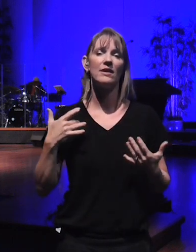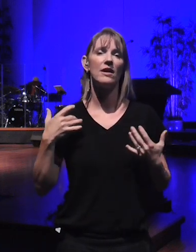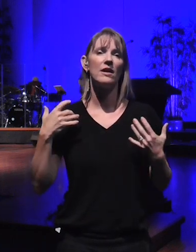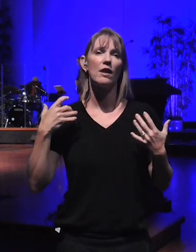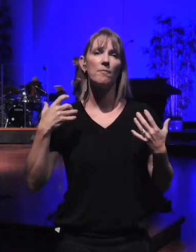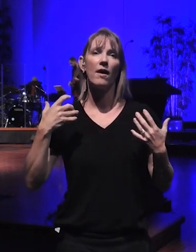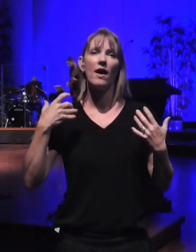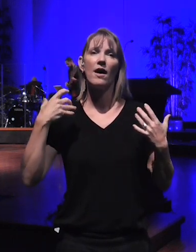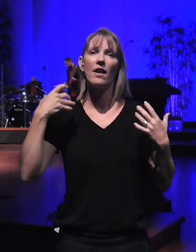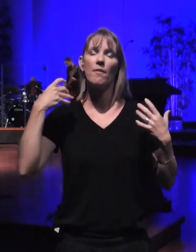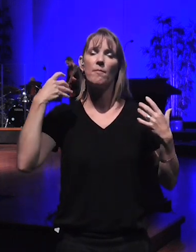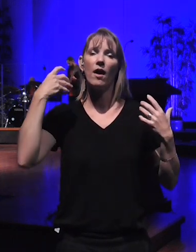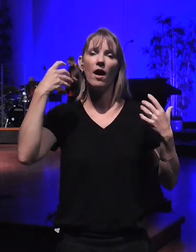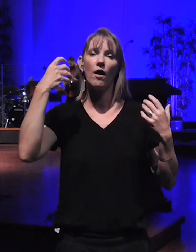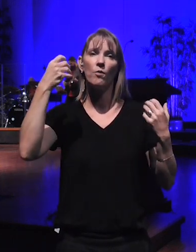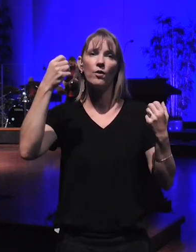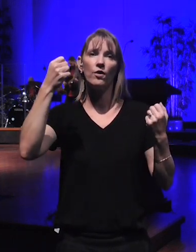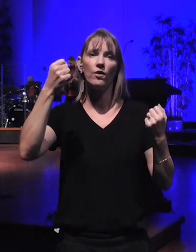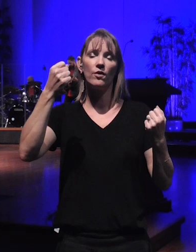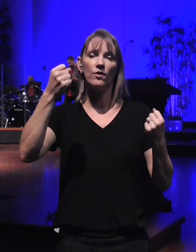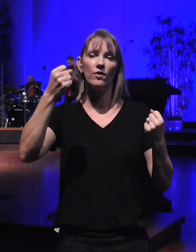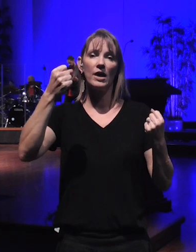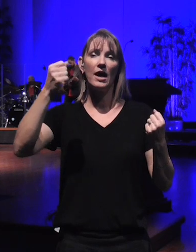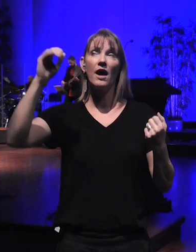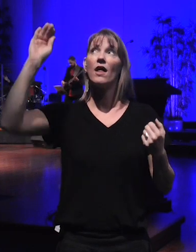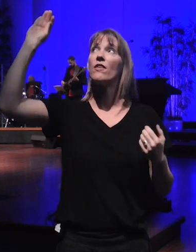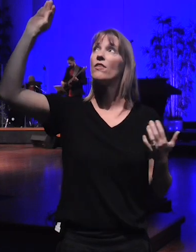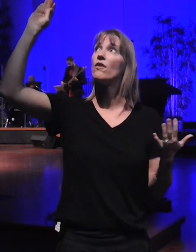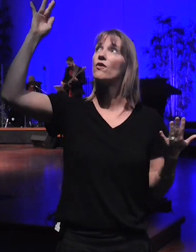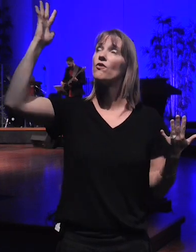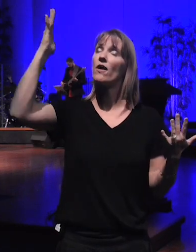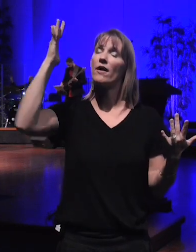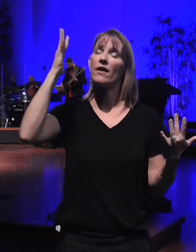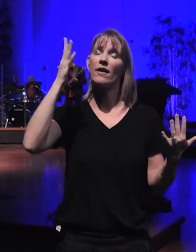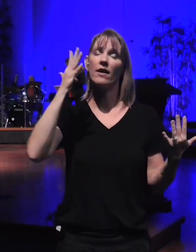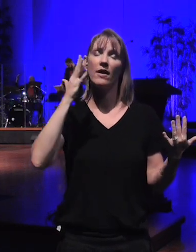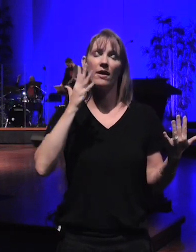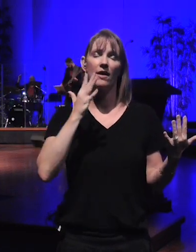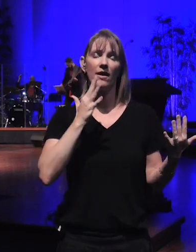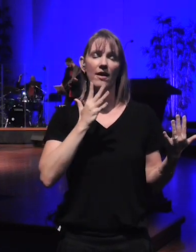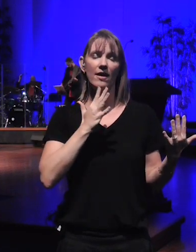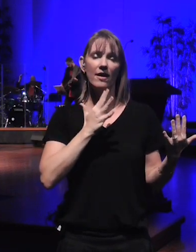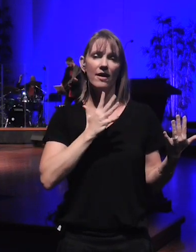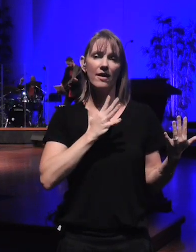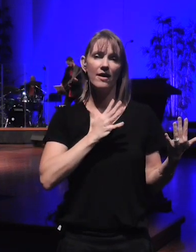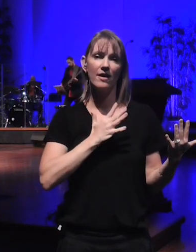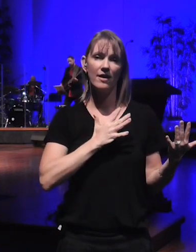can feel the mighty power and the